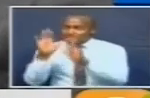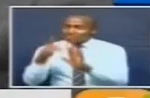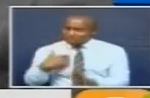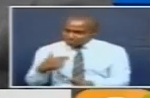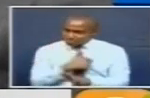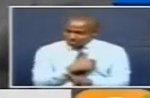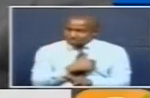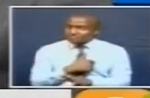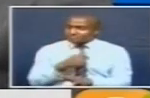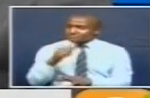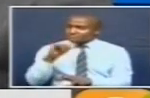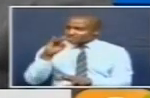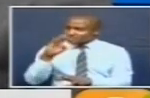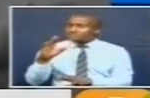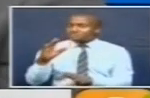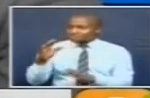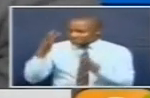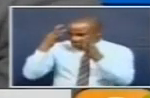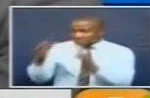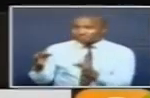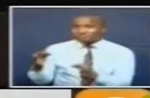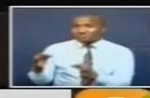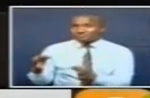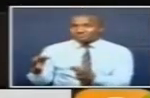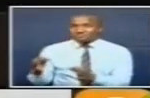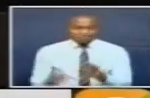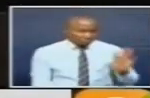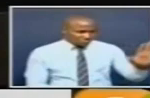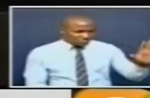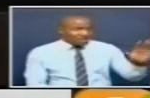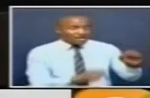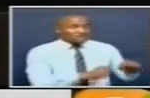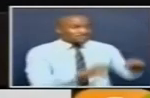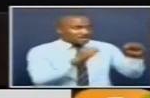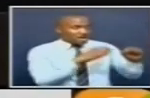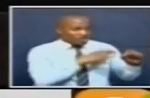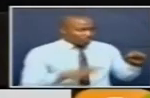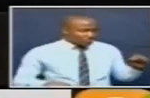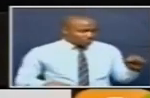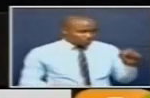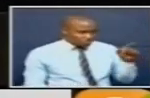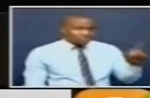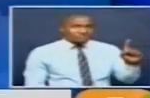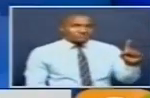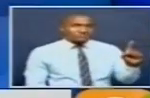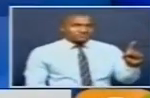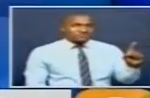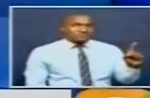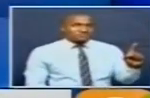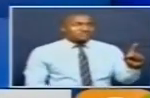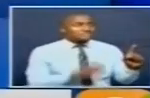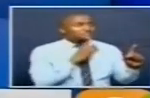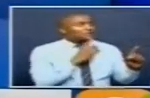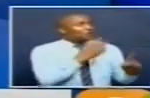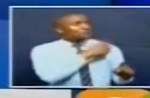to make our own independent judgment. Okay, but what does it say when the chair of the commission talked about not really being consulted